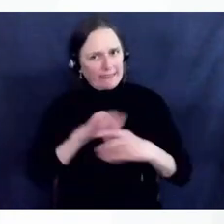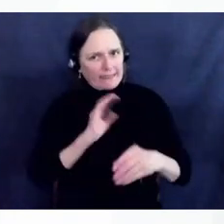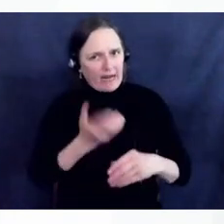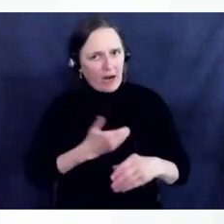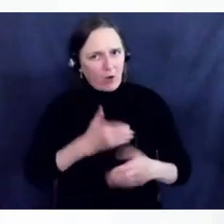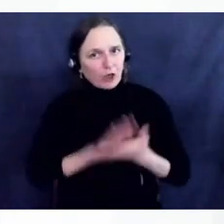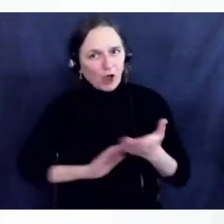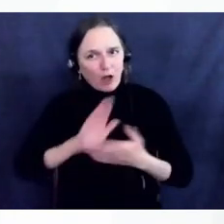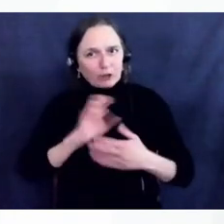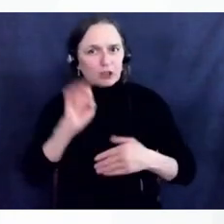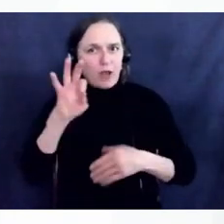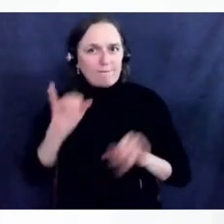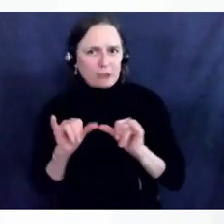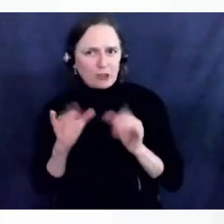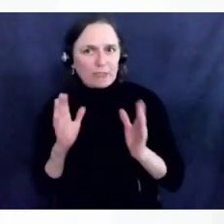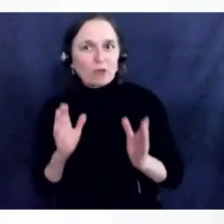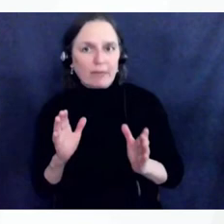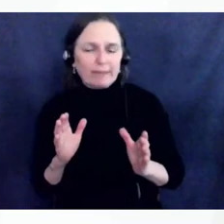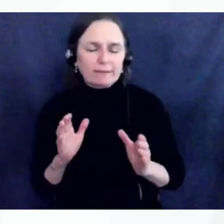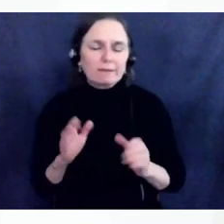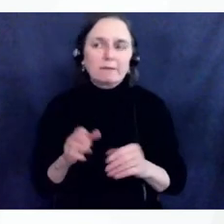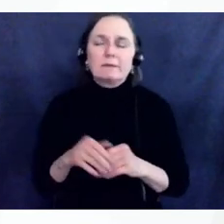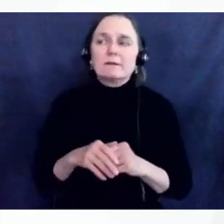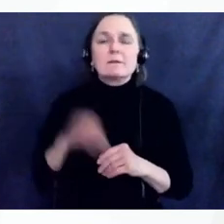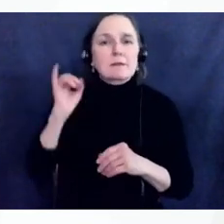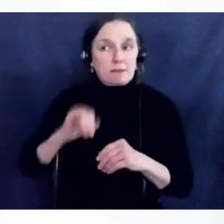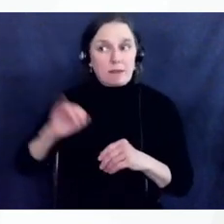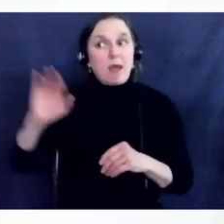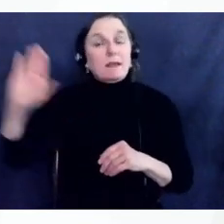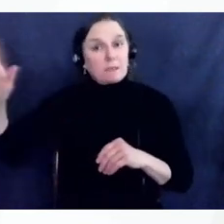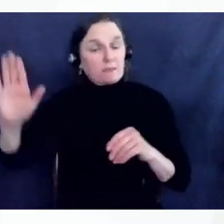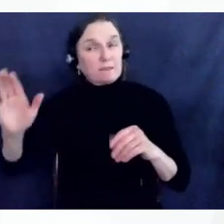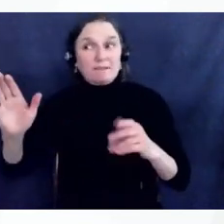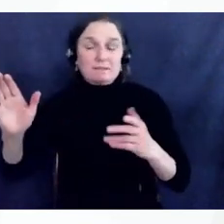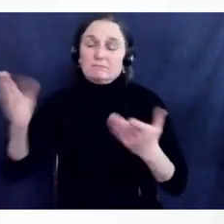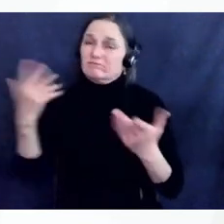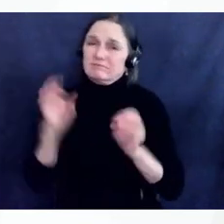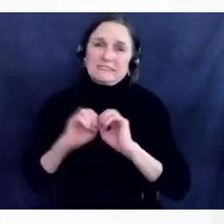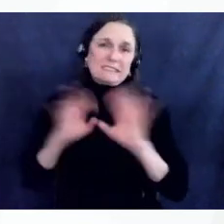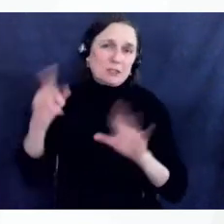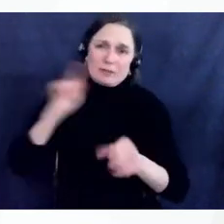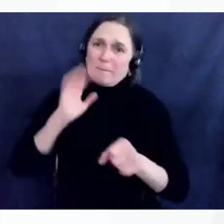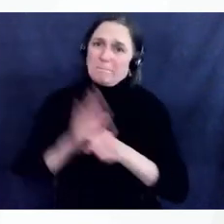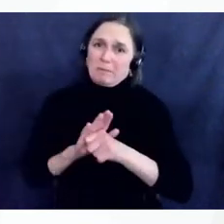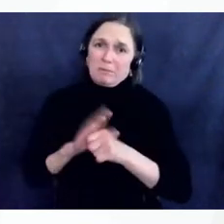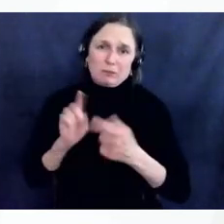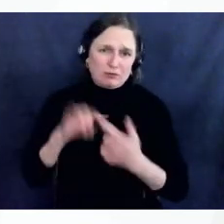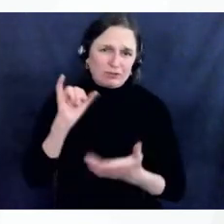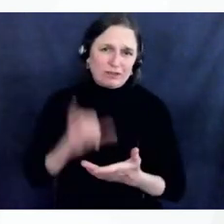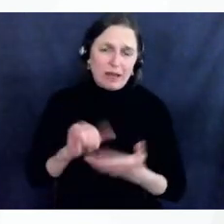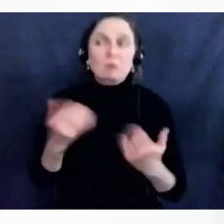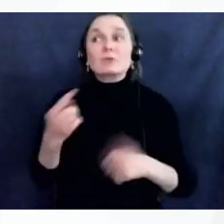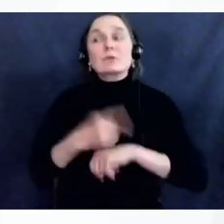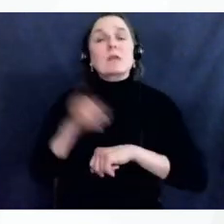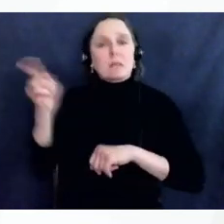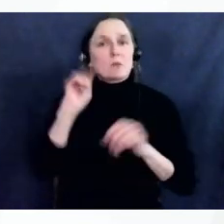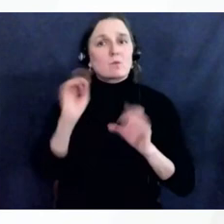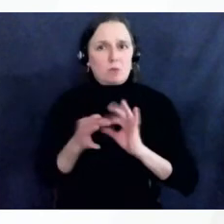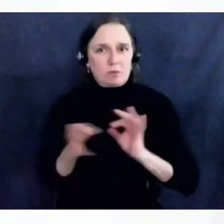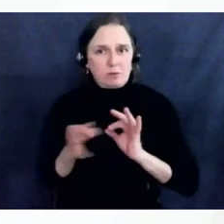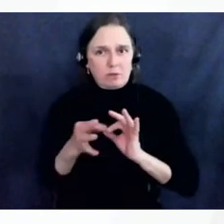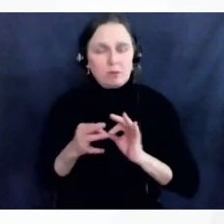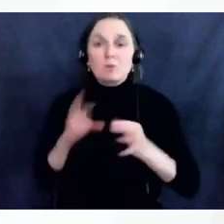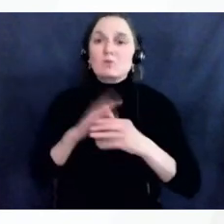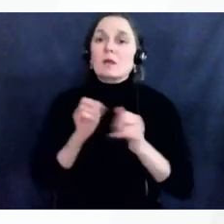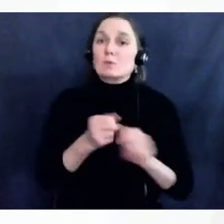commitment. Today, Mark will address the importance of recruiting and retaining faculty. He will also